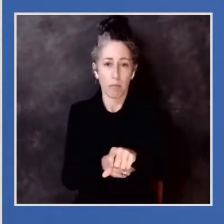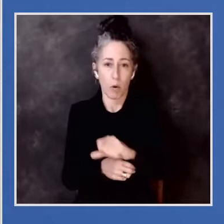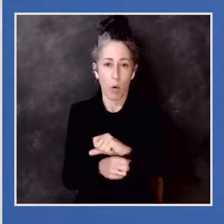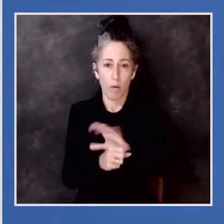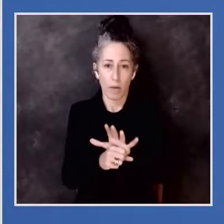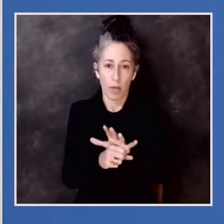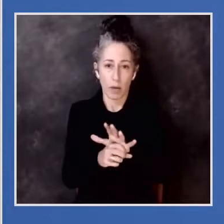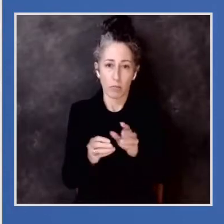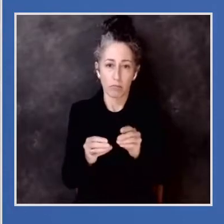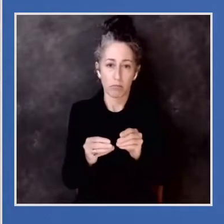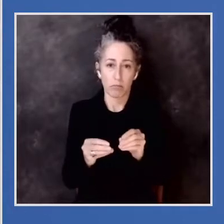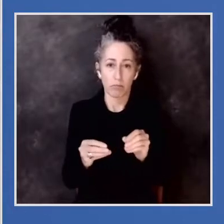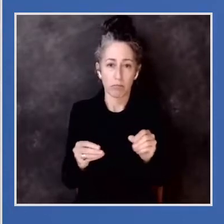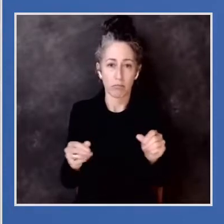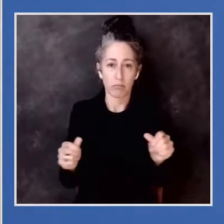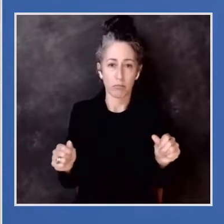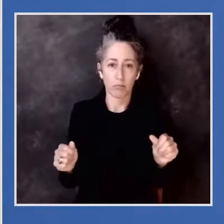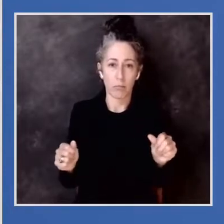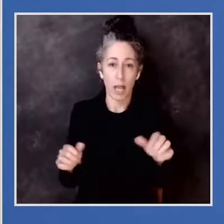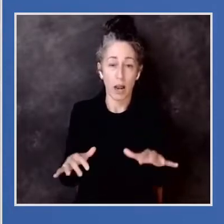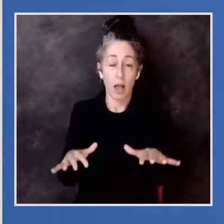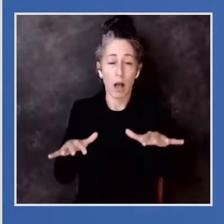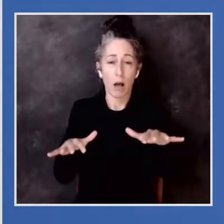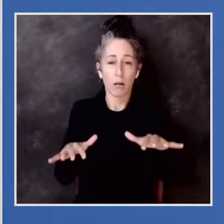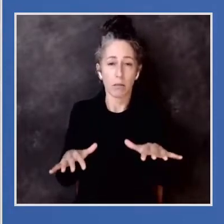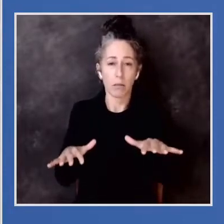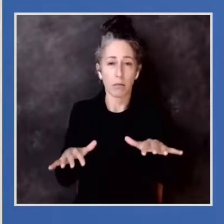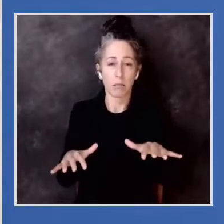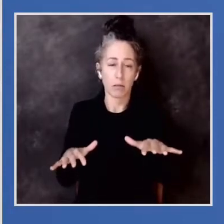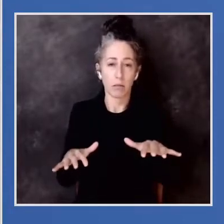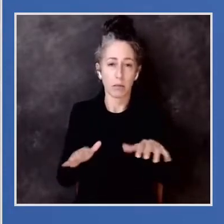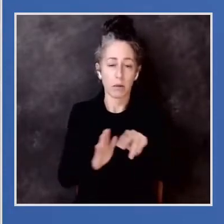we can restore our soul and save our country.